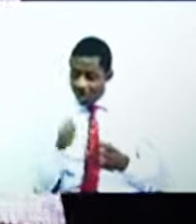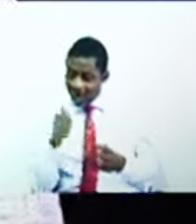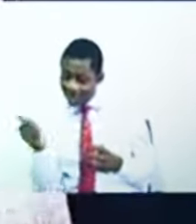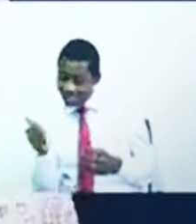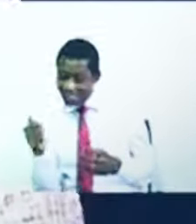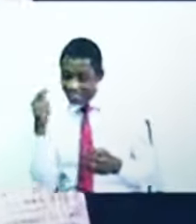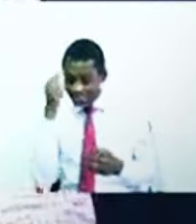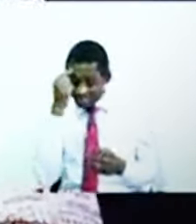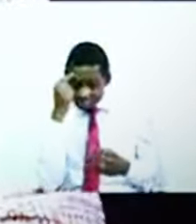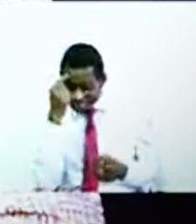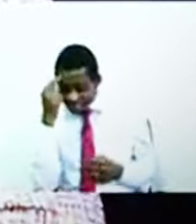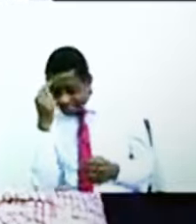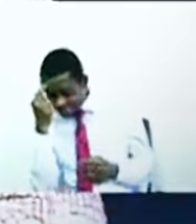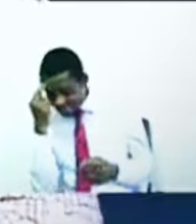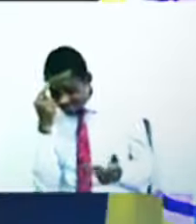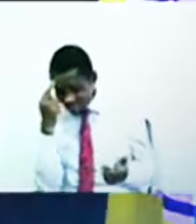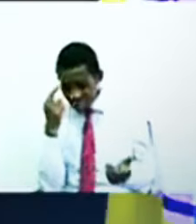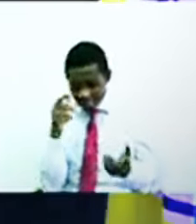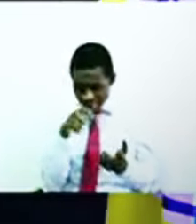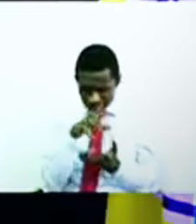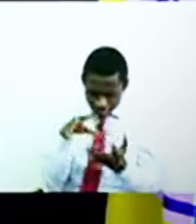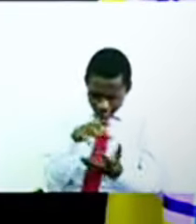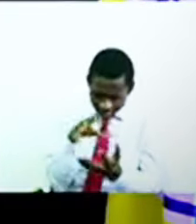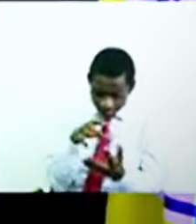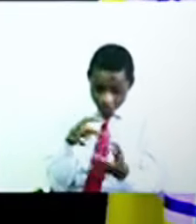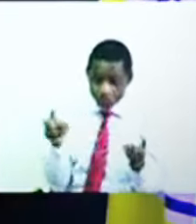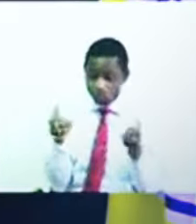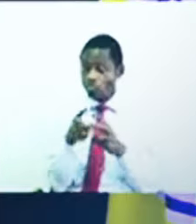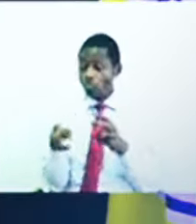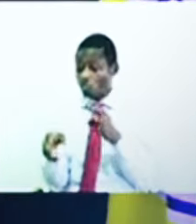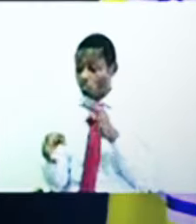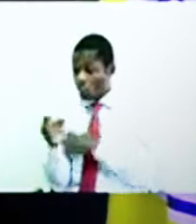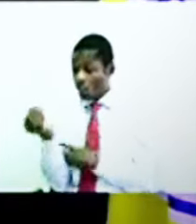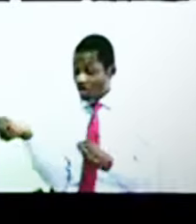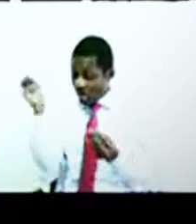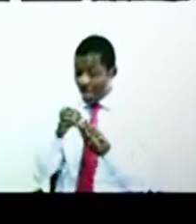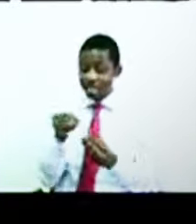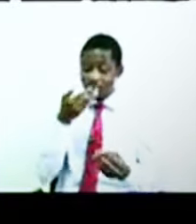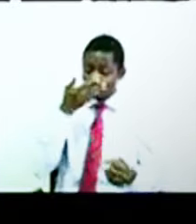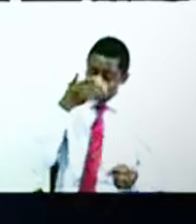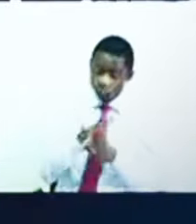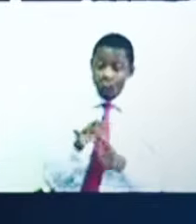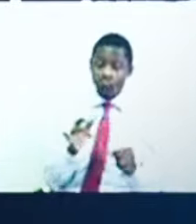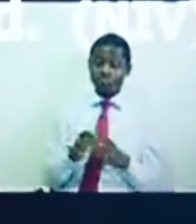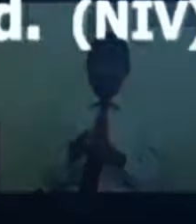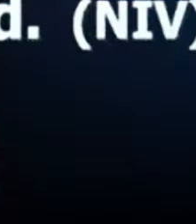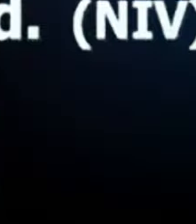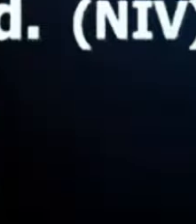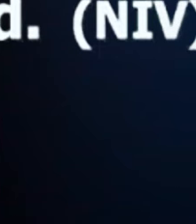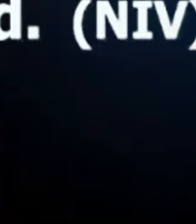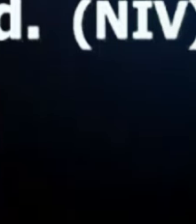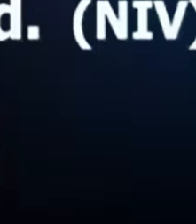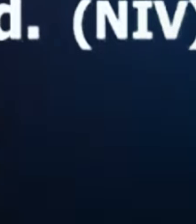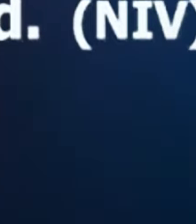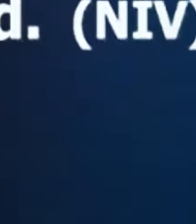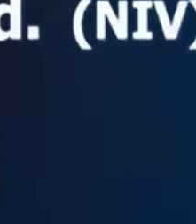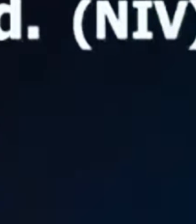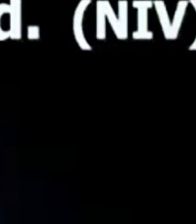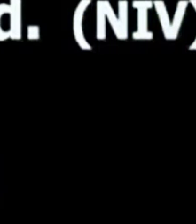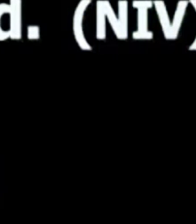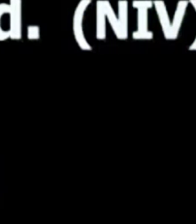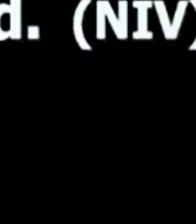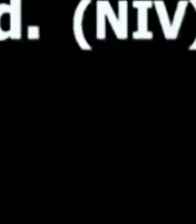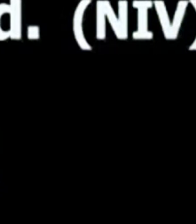ode intam ena okan. God did it so that by two unchanging things in which it is impossible for God to